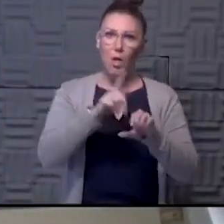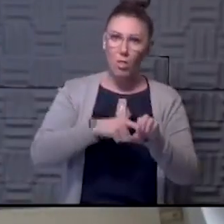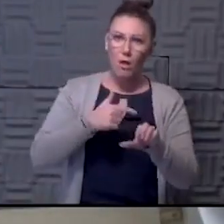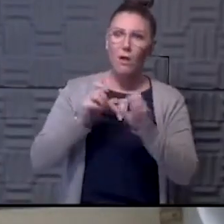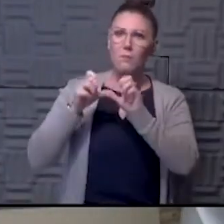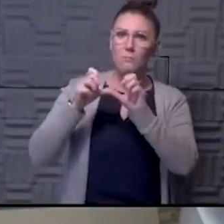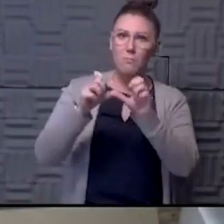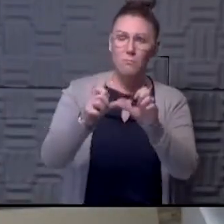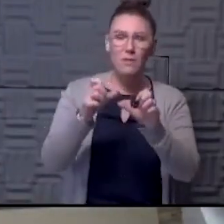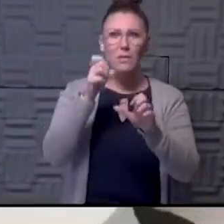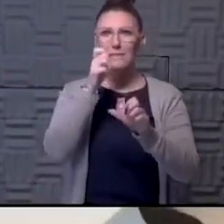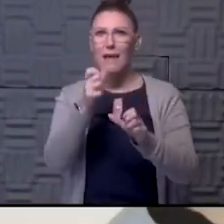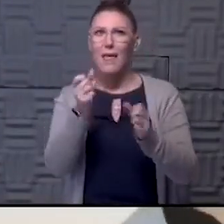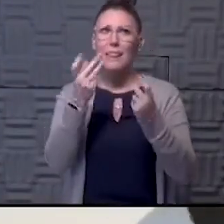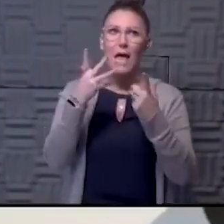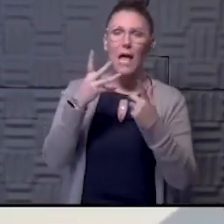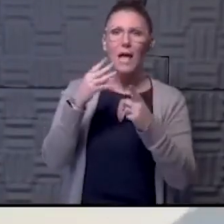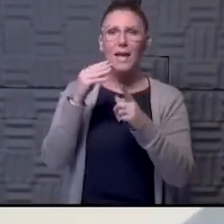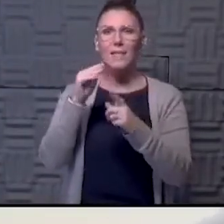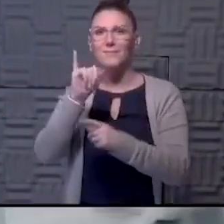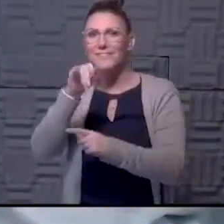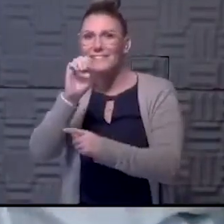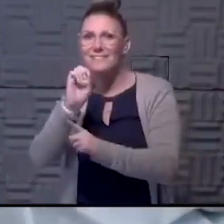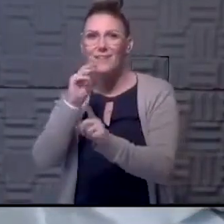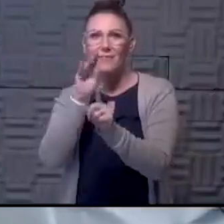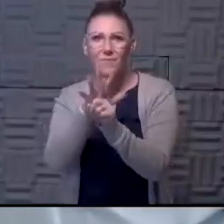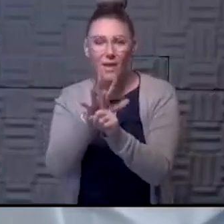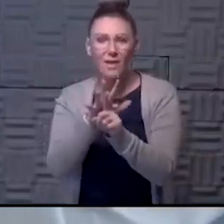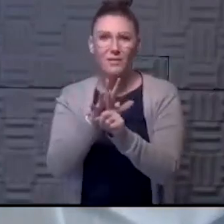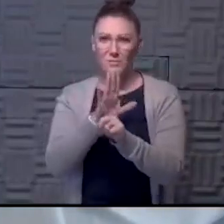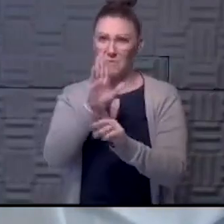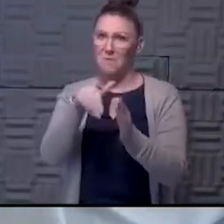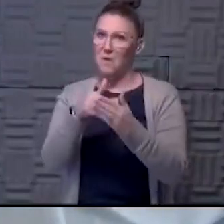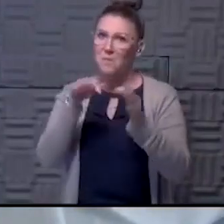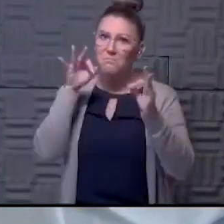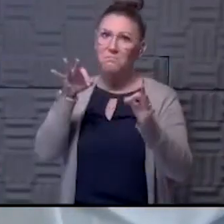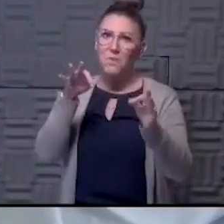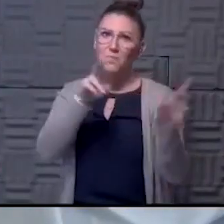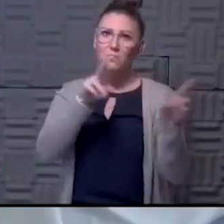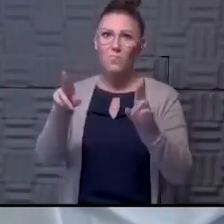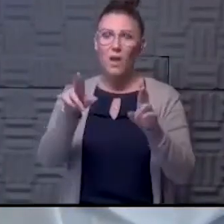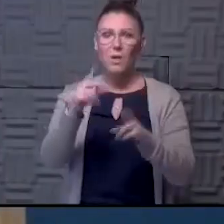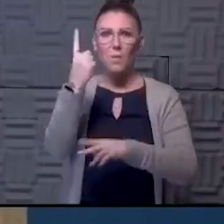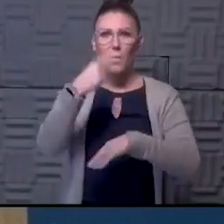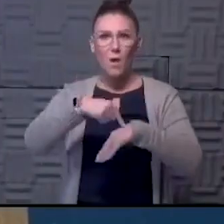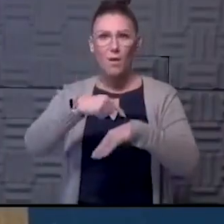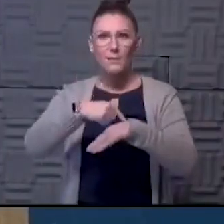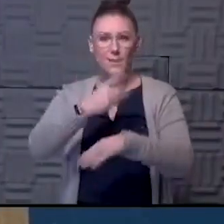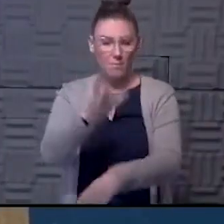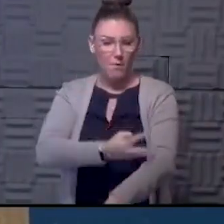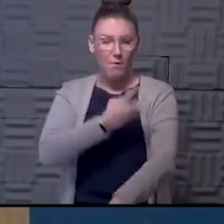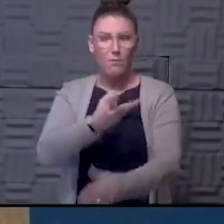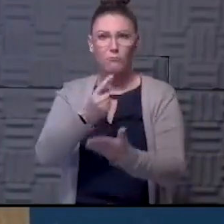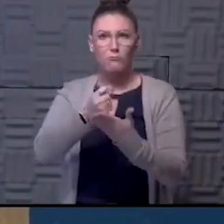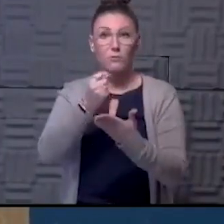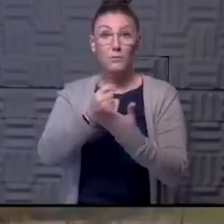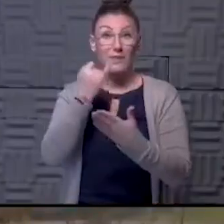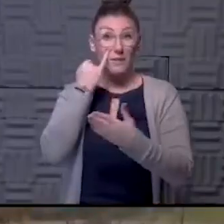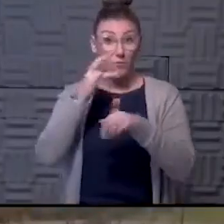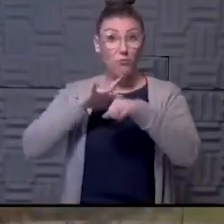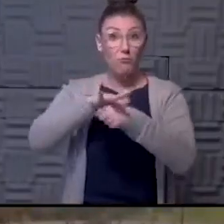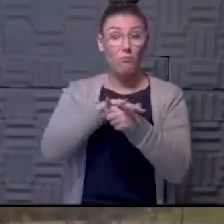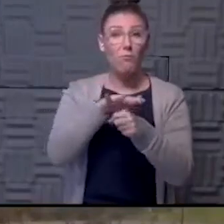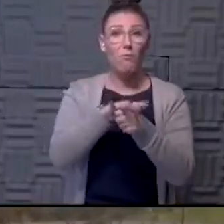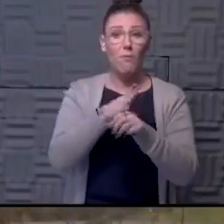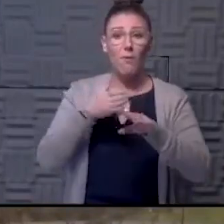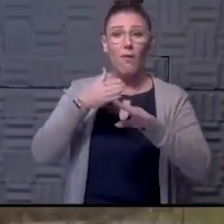hasn't been many side effects to it. We were all good to go. The one-time infusion treatment, if given early enough after